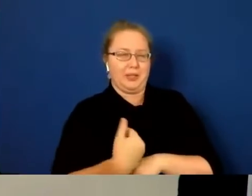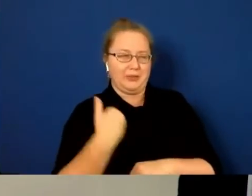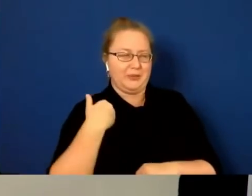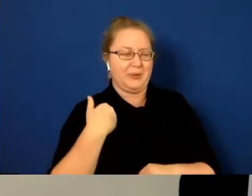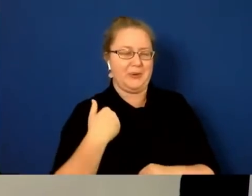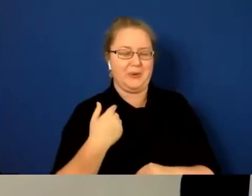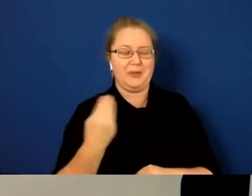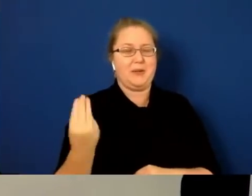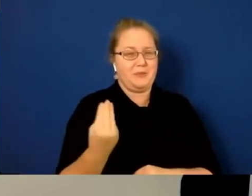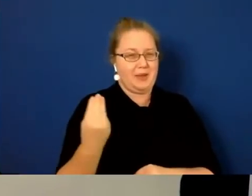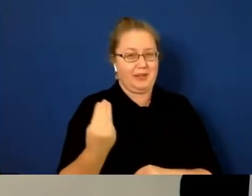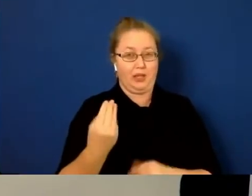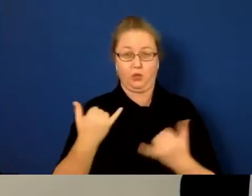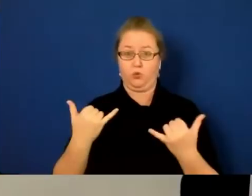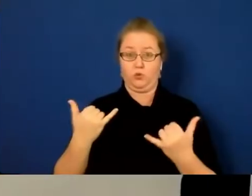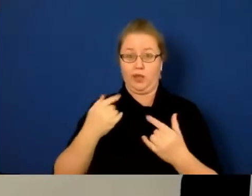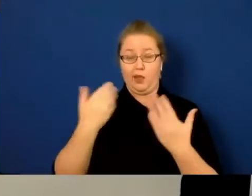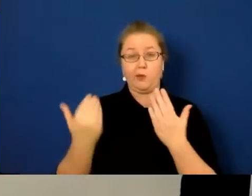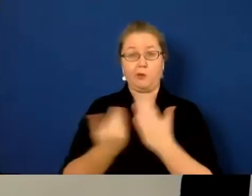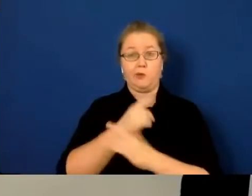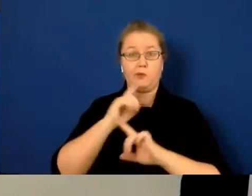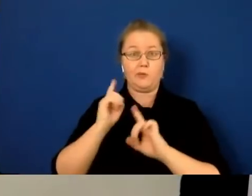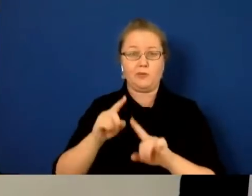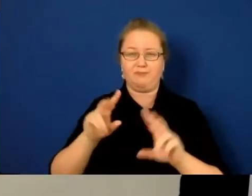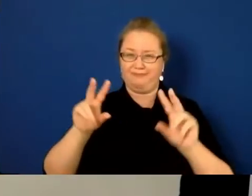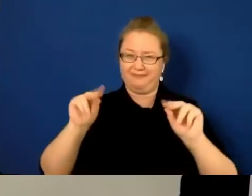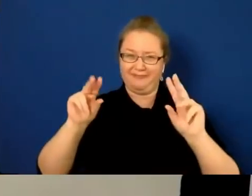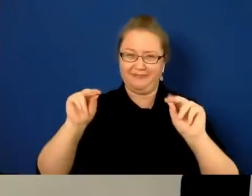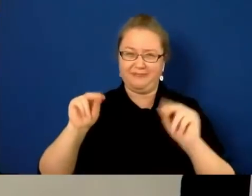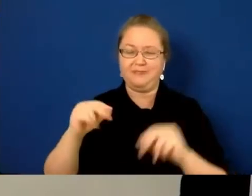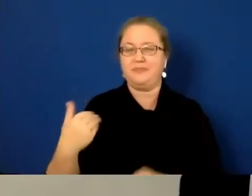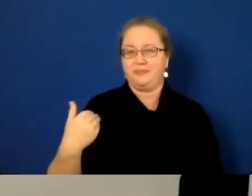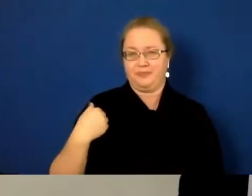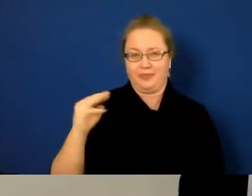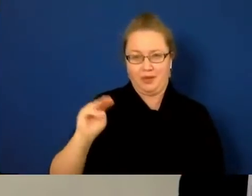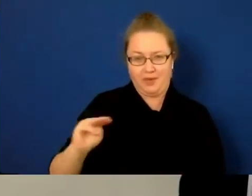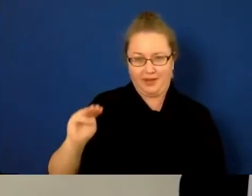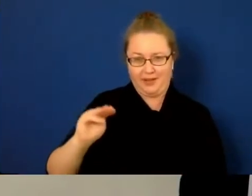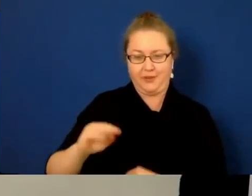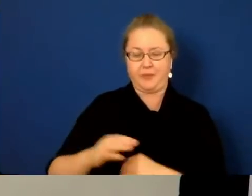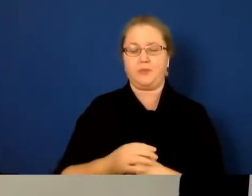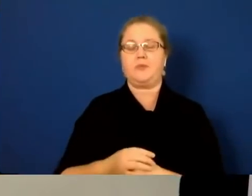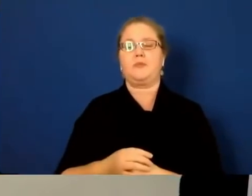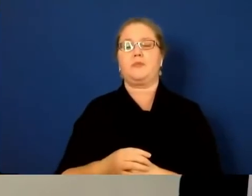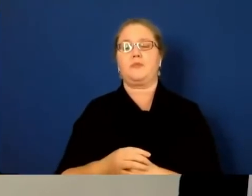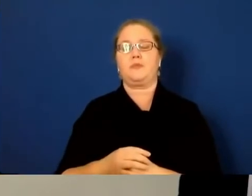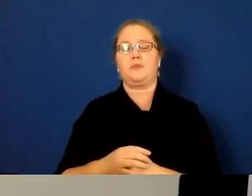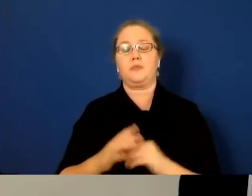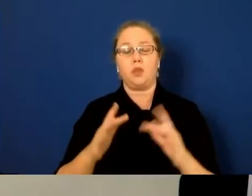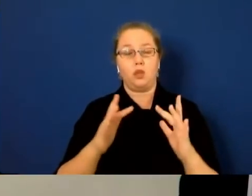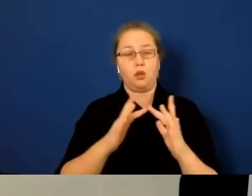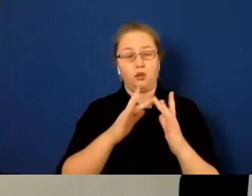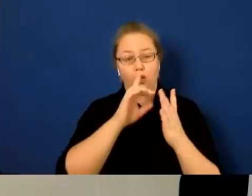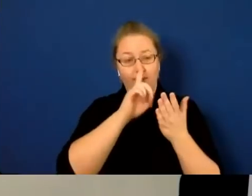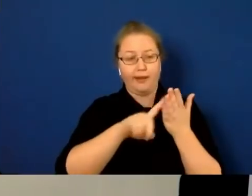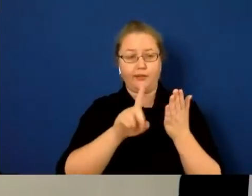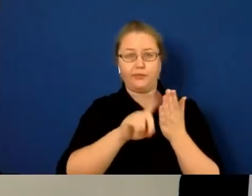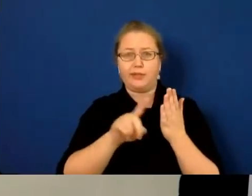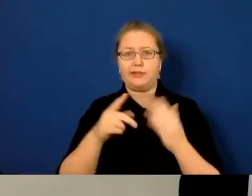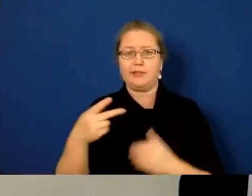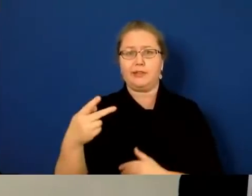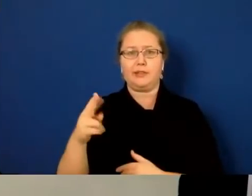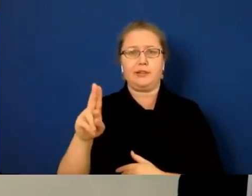wondering what the reason for that is. Is it because contact tracing is proving to be more onerous, or we're finding more contacts that have to be traced, and therefore more